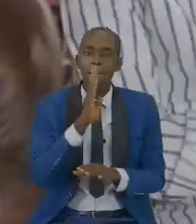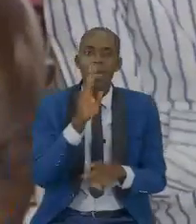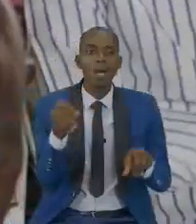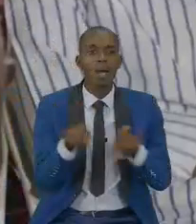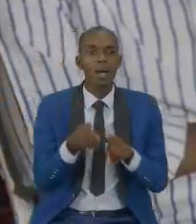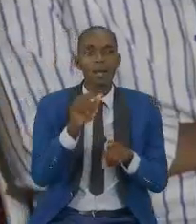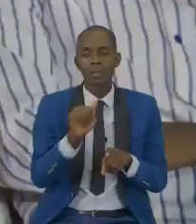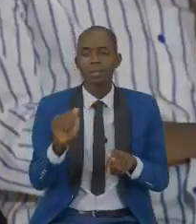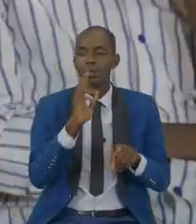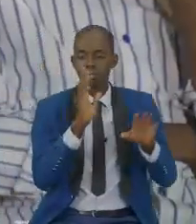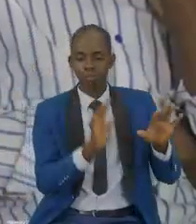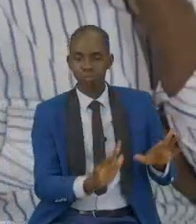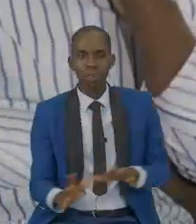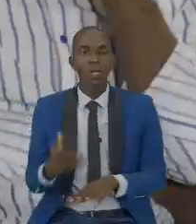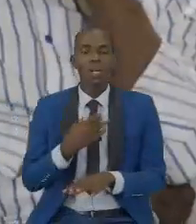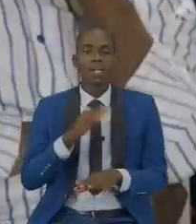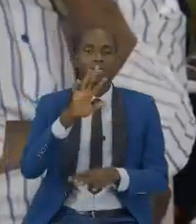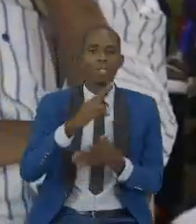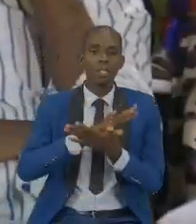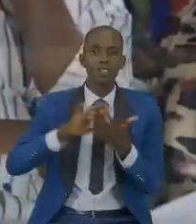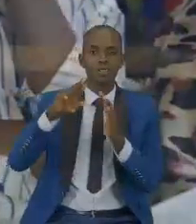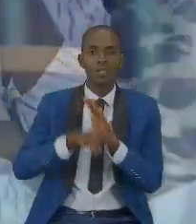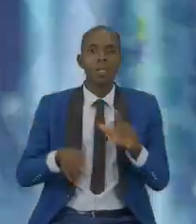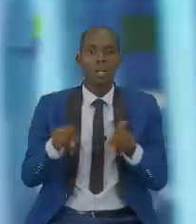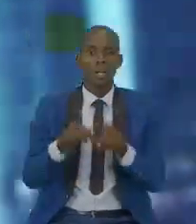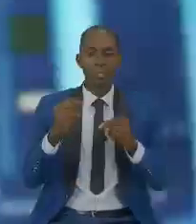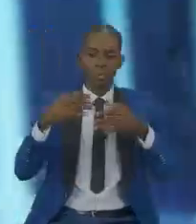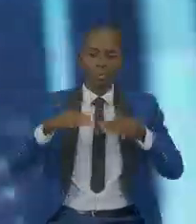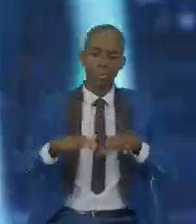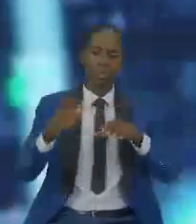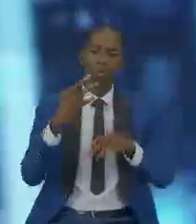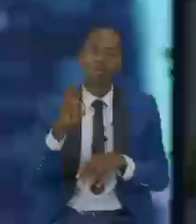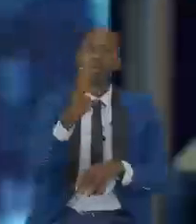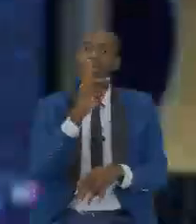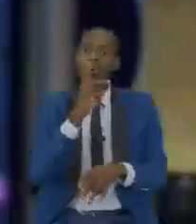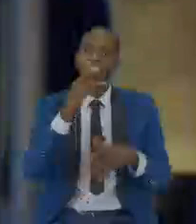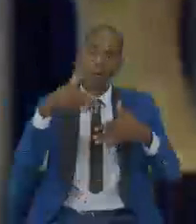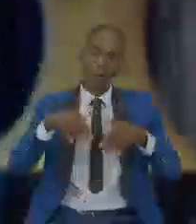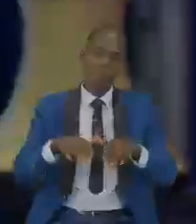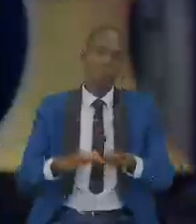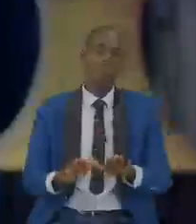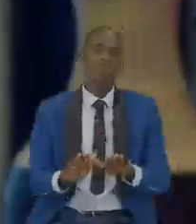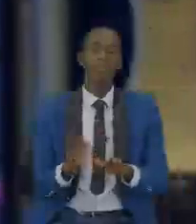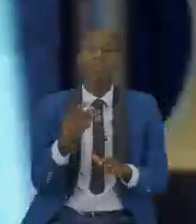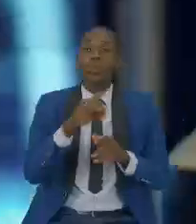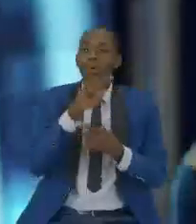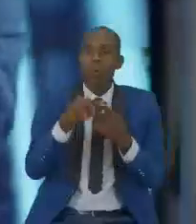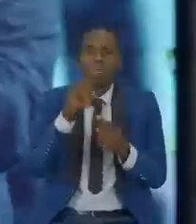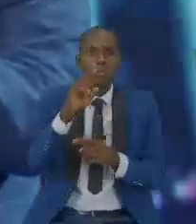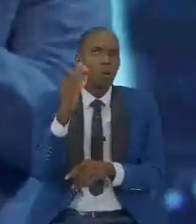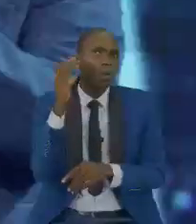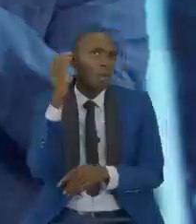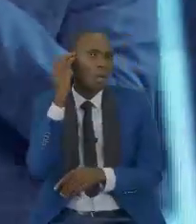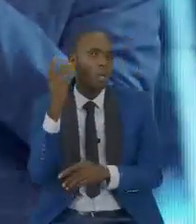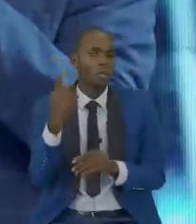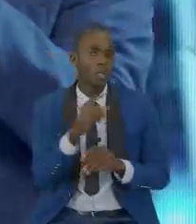thy righteousness as the waves of the sea. When you listen to the Lord, and he says, the path